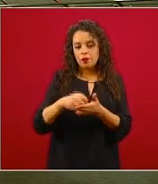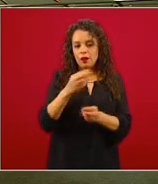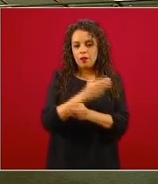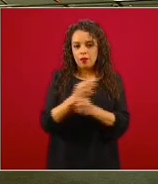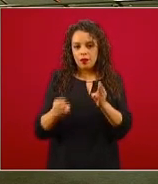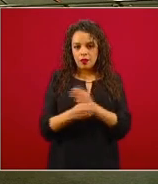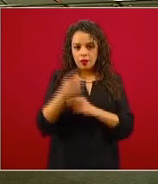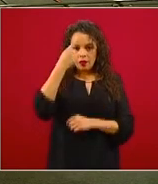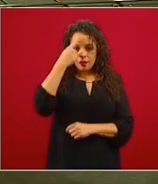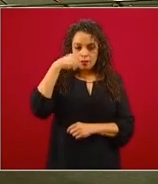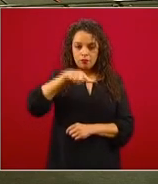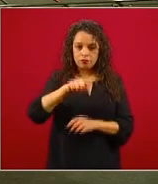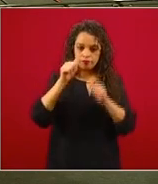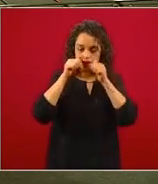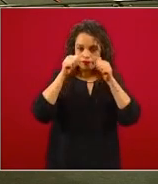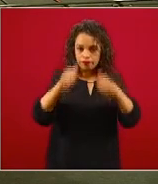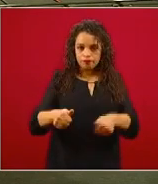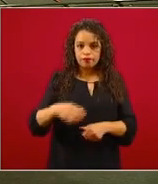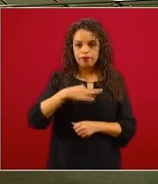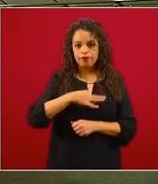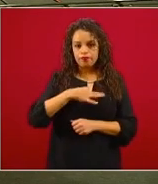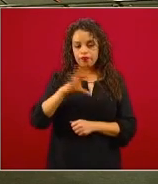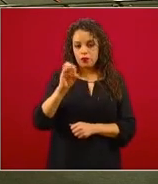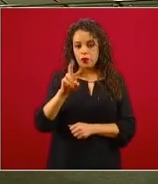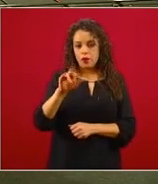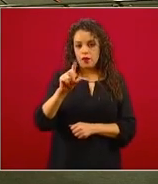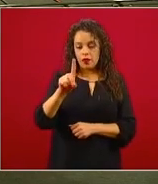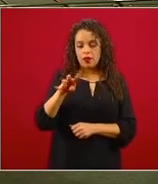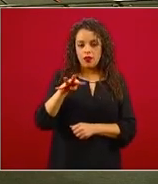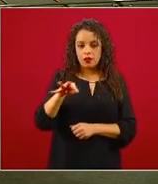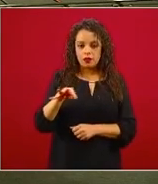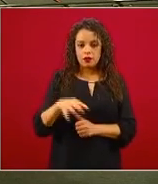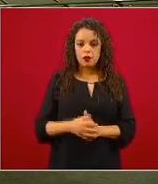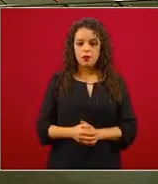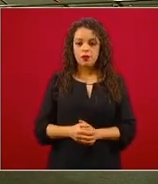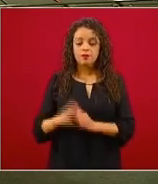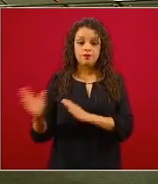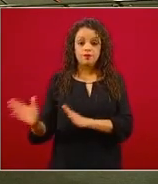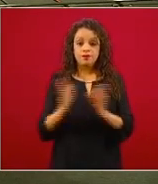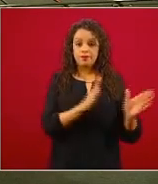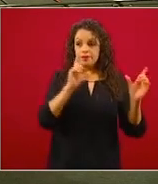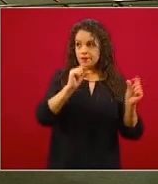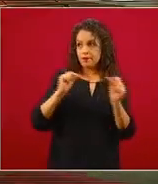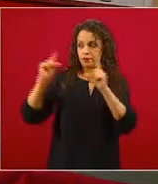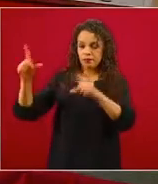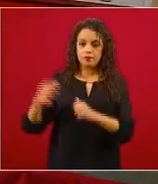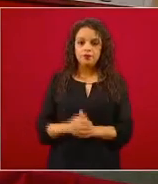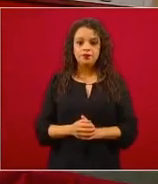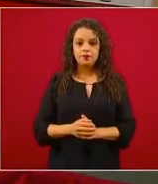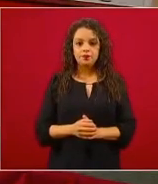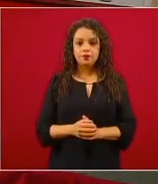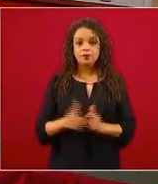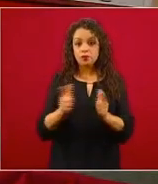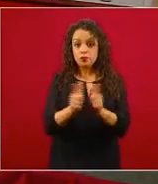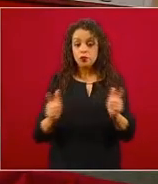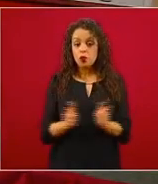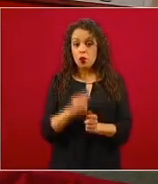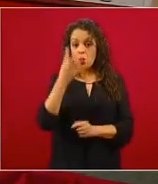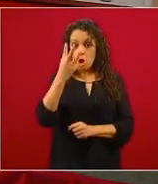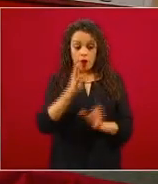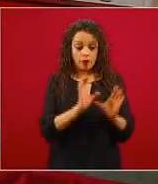have made to deal with the COVID-19 pandemic. We